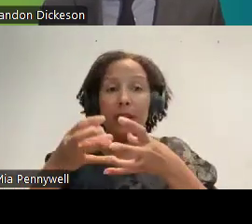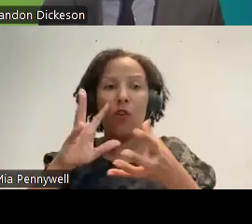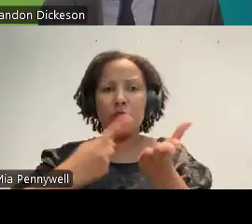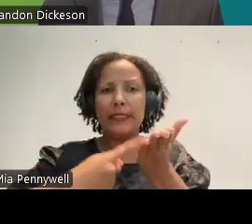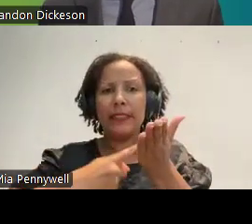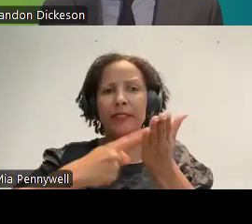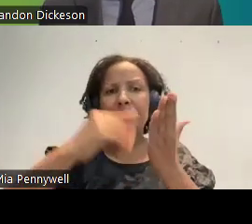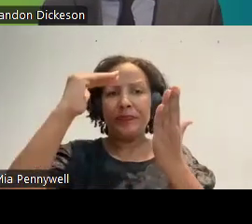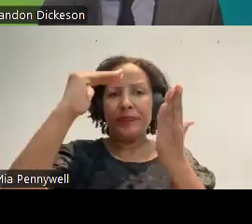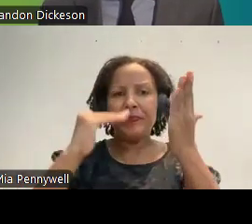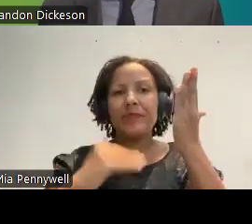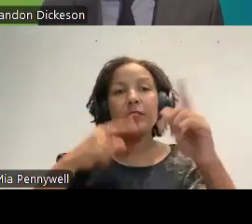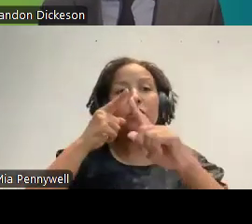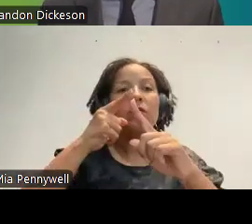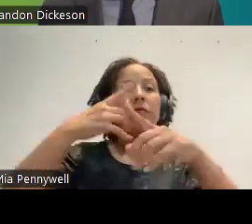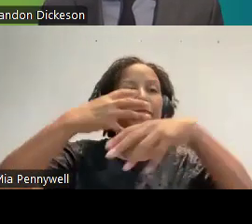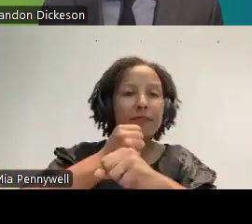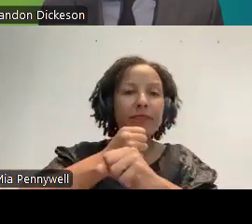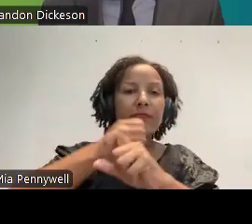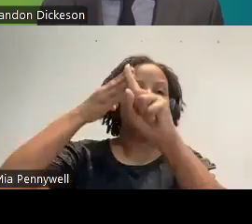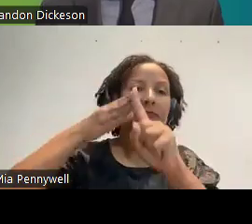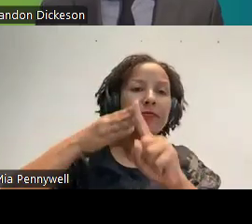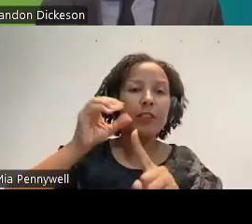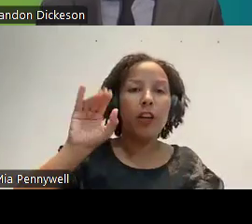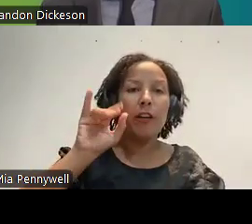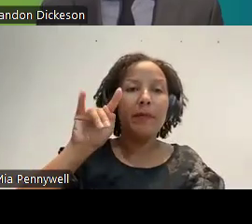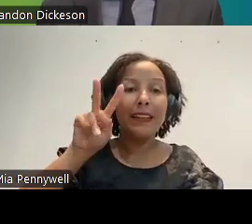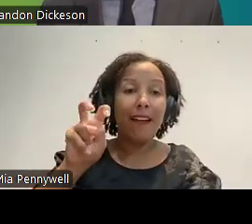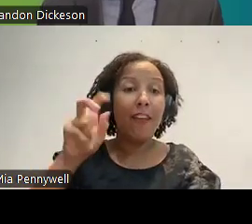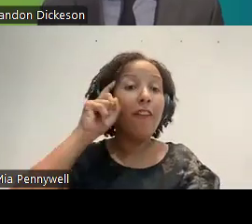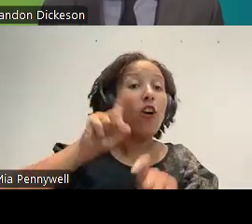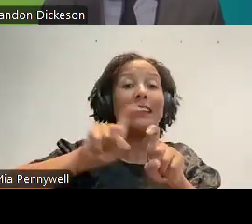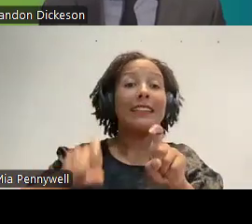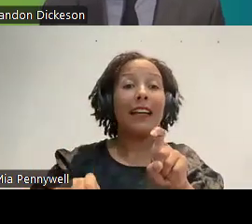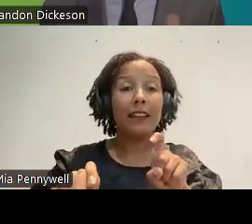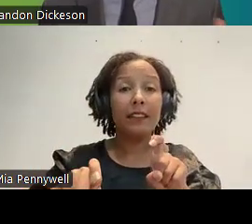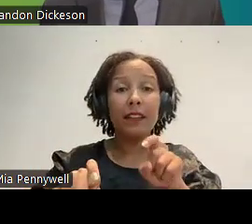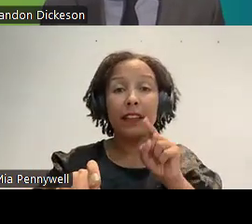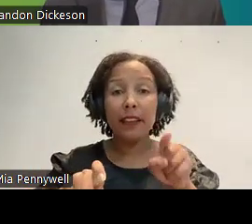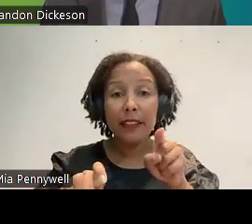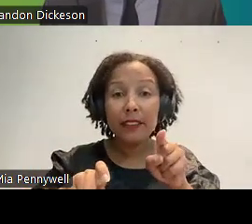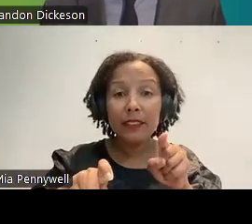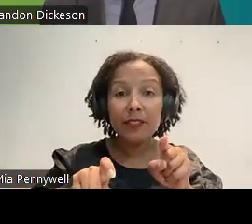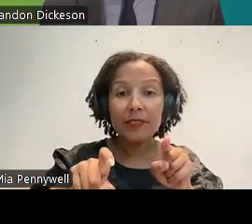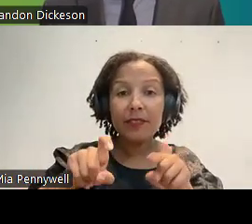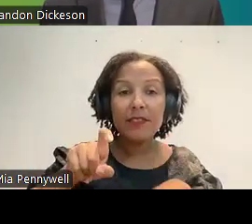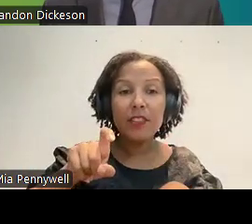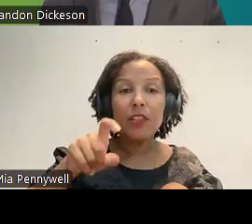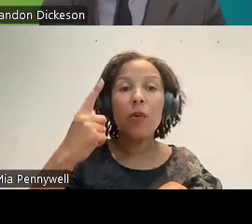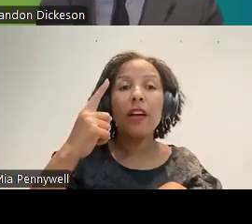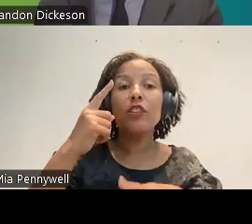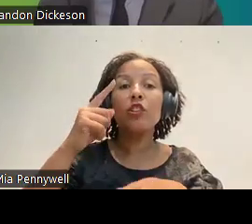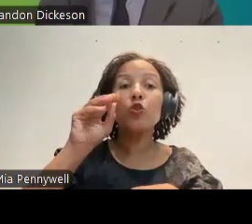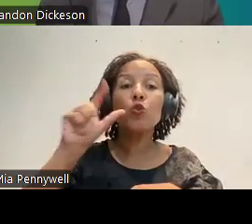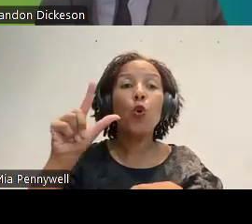but I just want to highlight right now that at least for Texas, we have made the See It tool universal screening, and that has been a